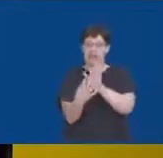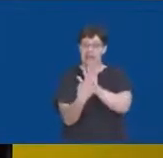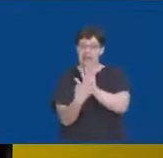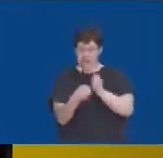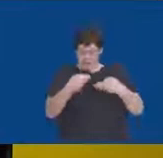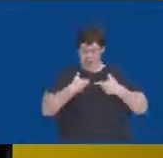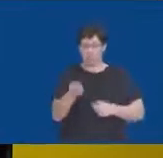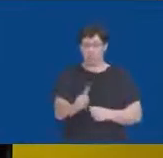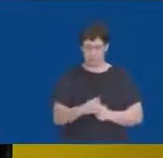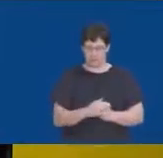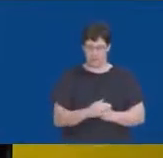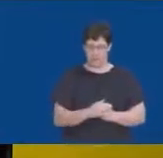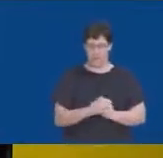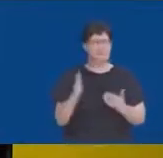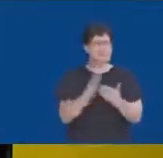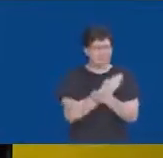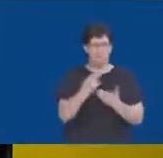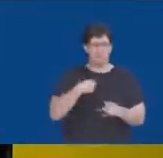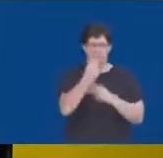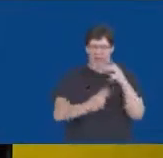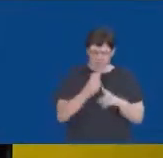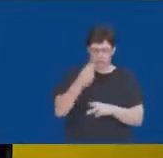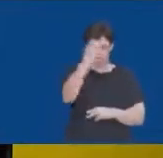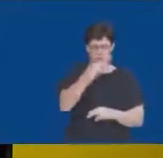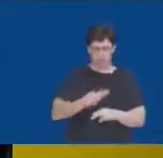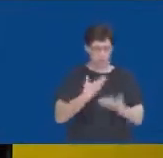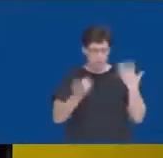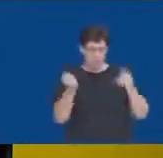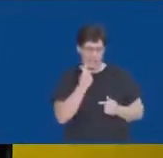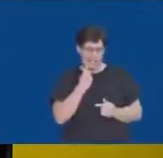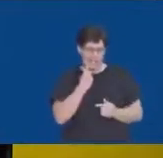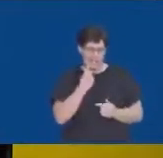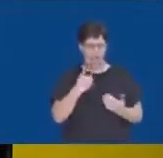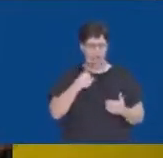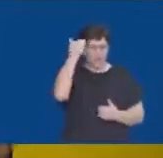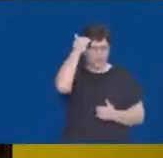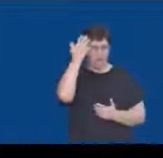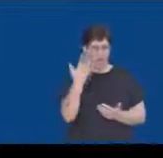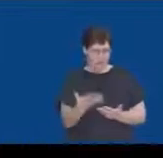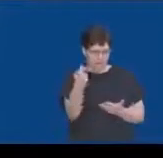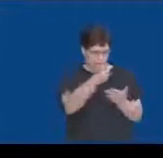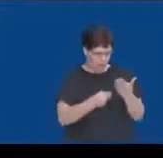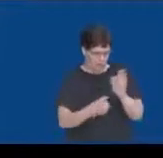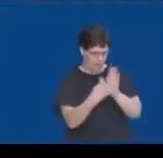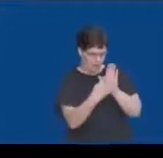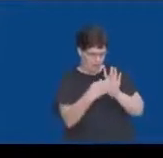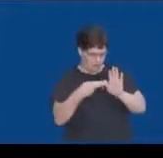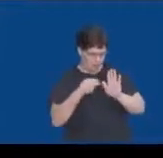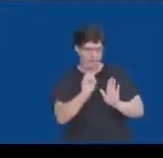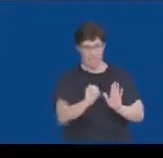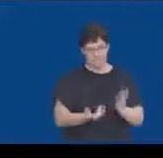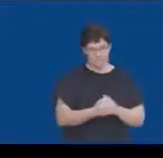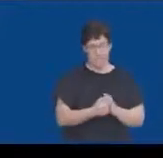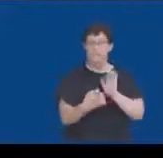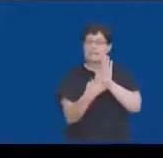been given. I sometimes redraw a diagram because it actually makes it easier when it's in my handwriting. And what's important